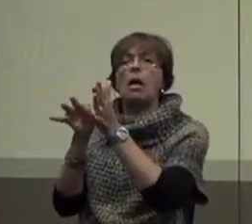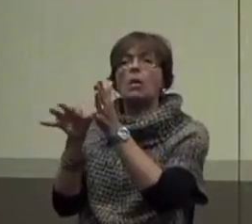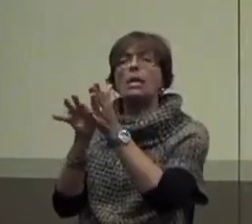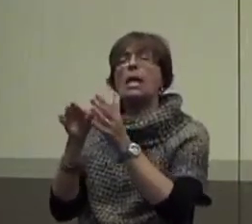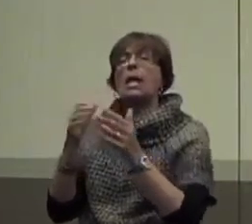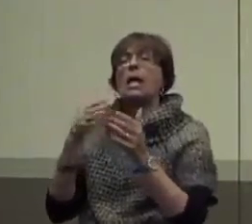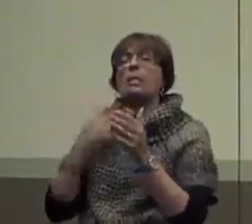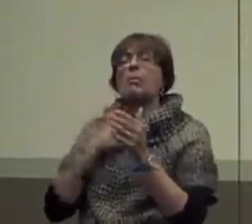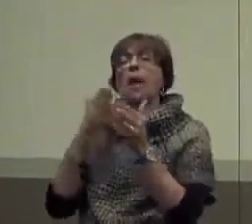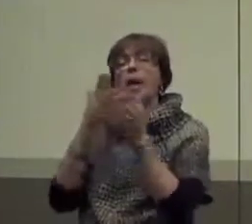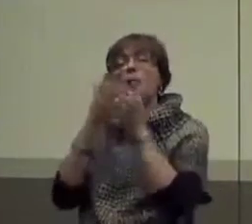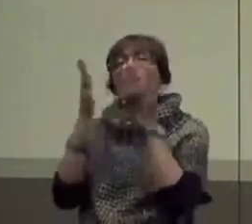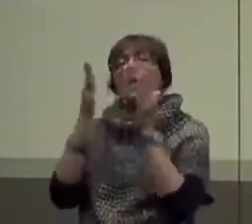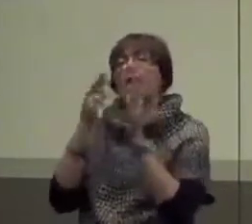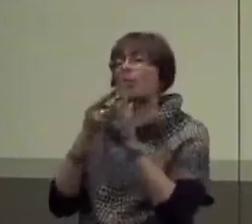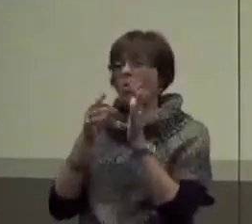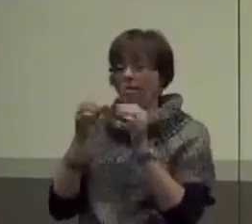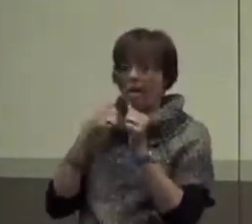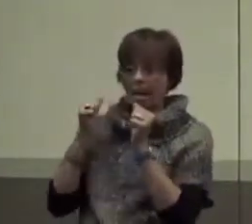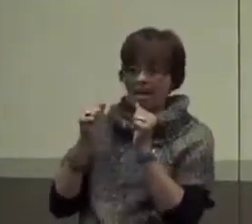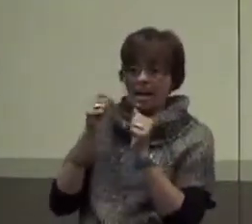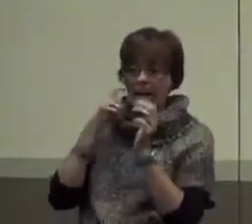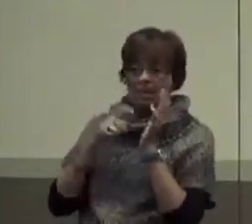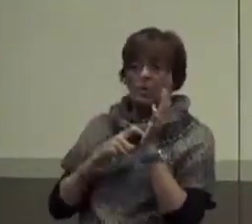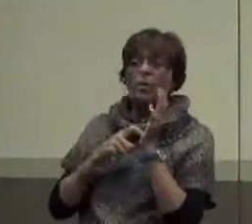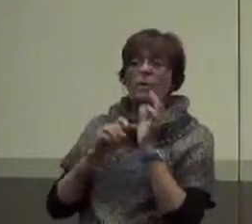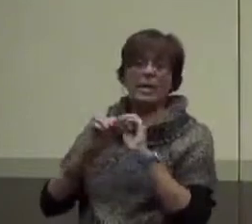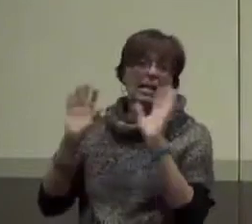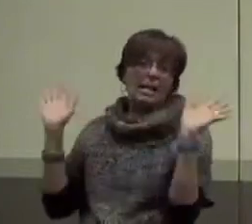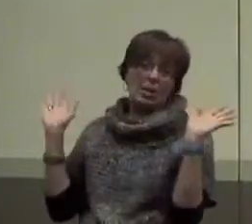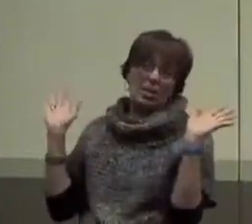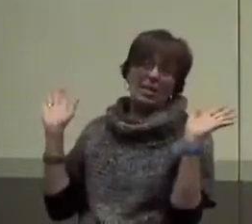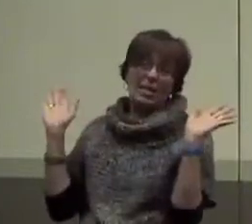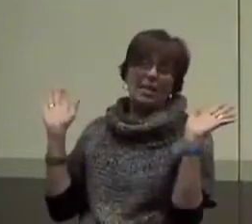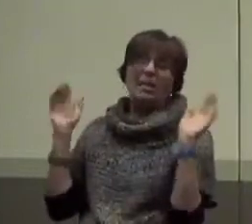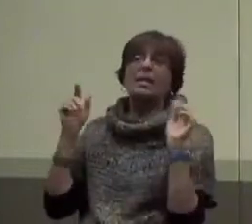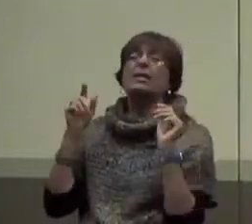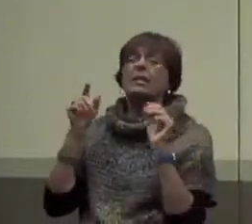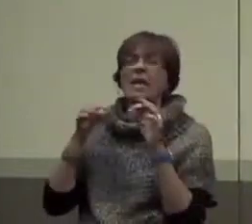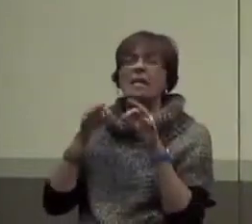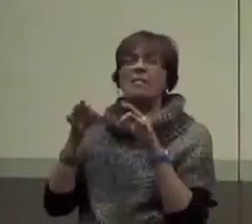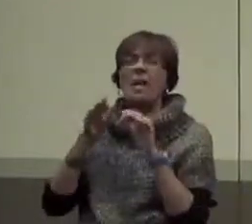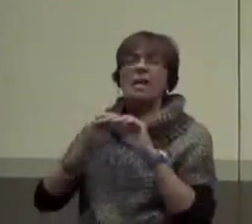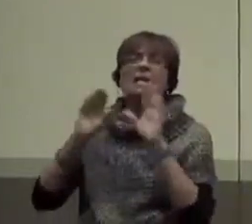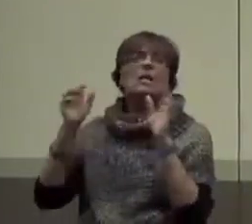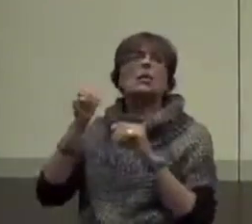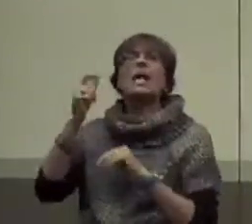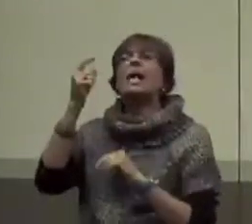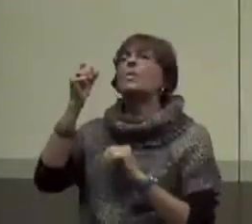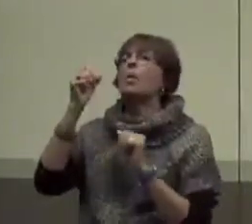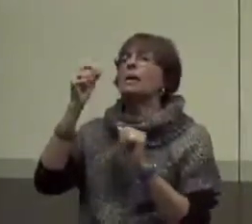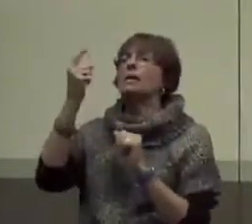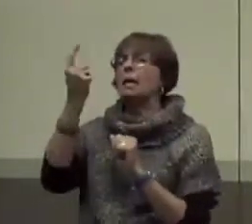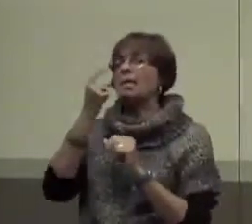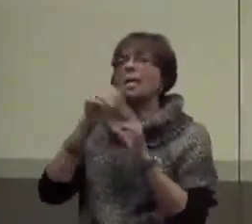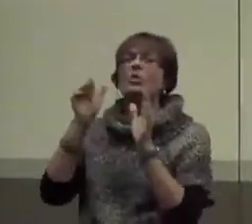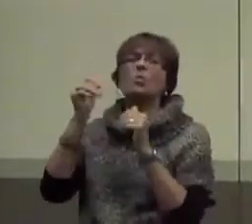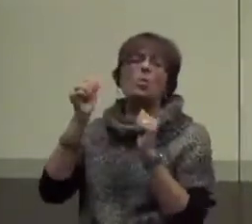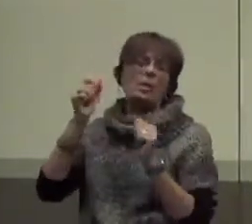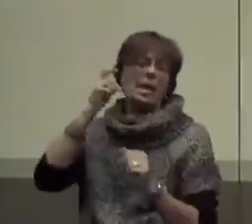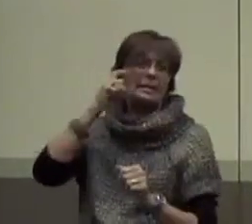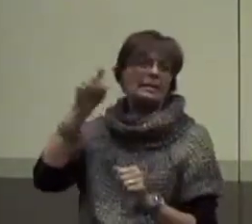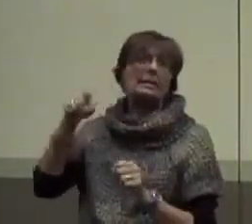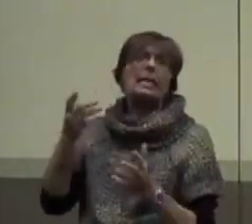overlying rule of if I can observe it so clearly, or you can define it so clearly that anybody coming into your room can see it,